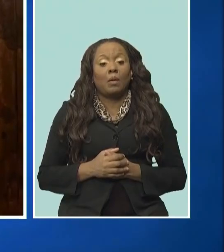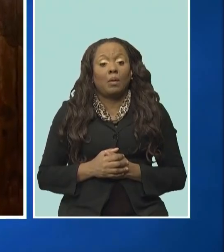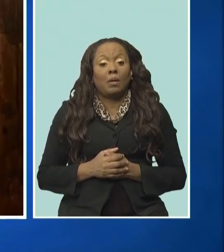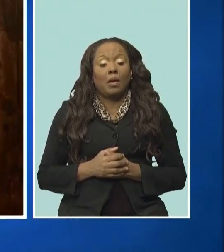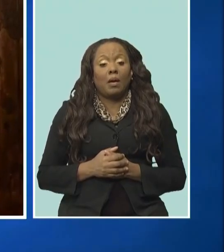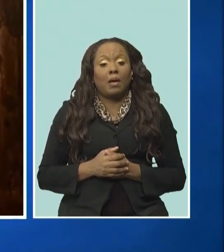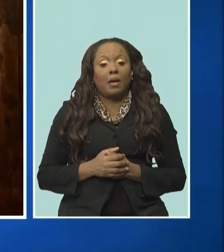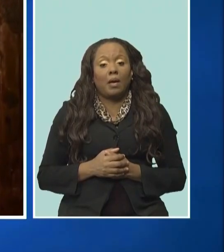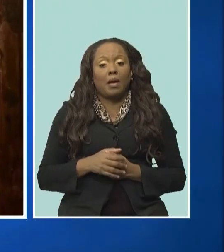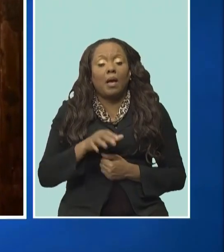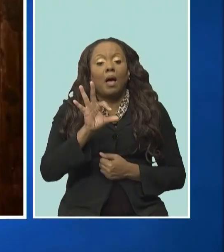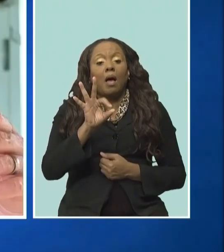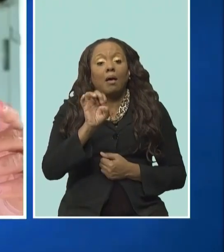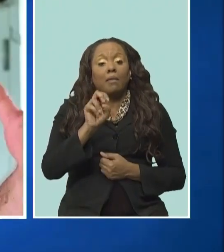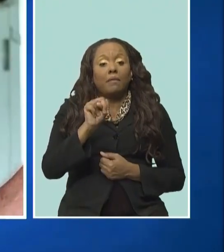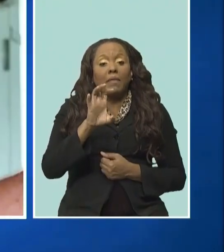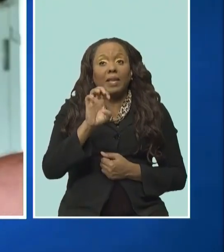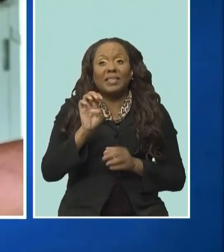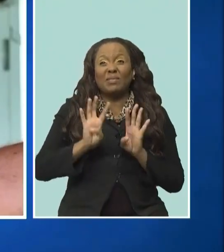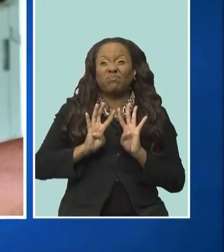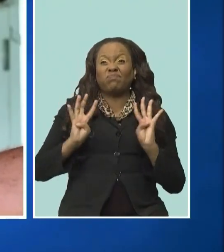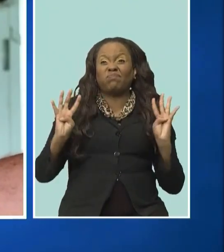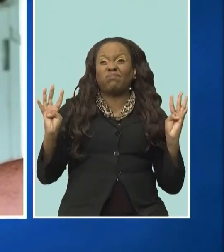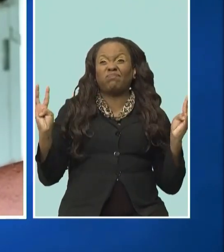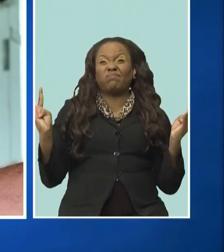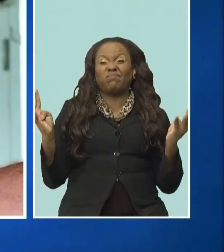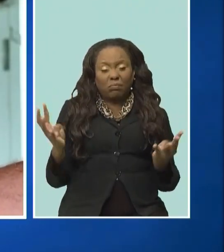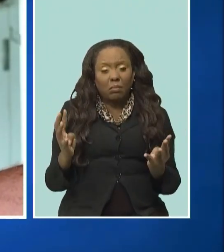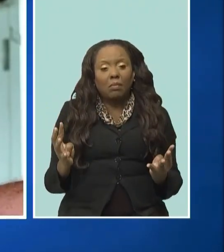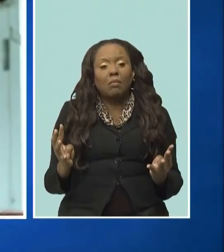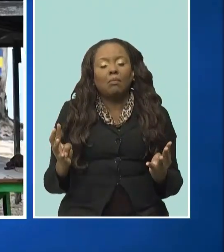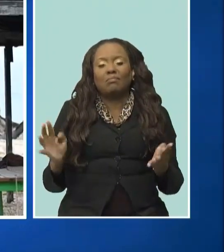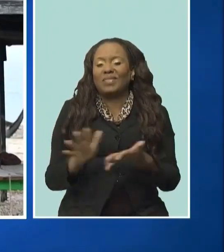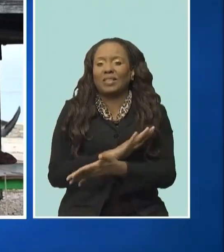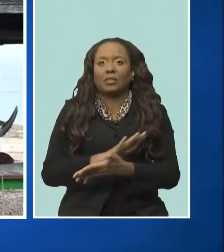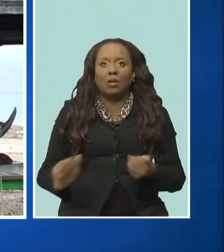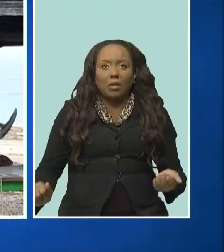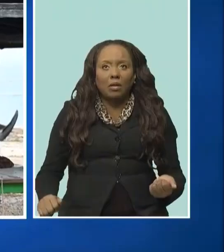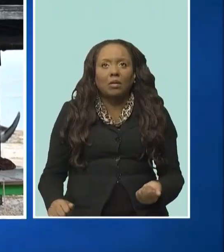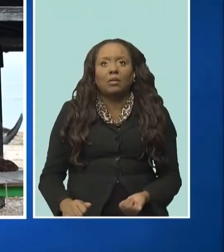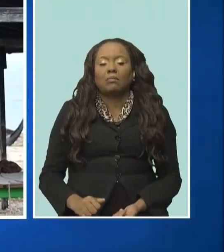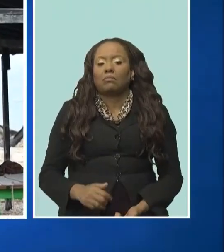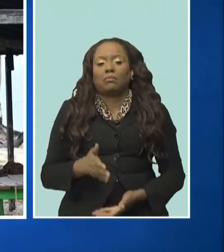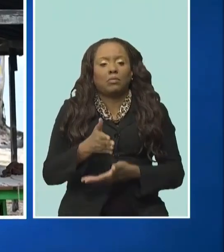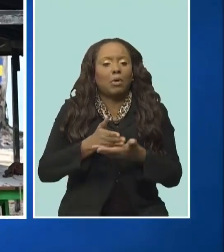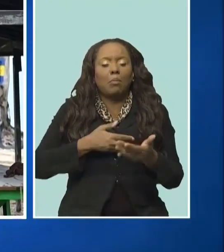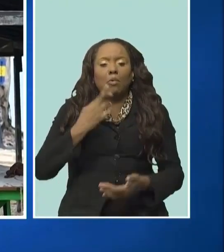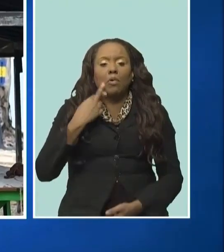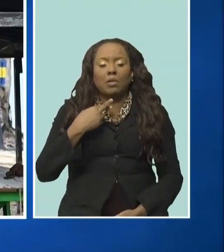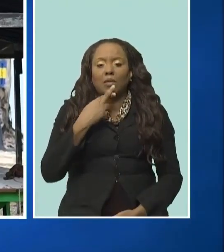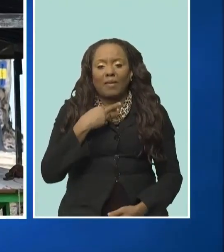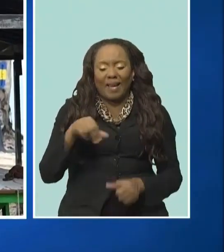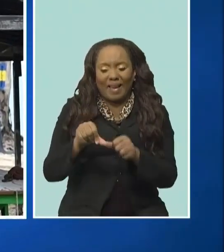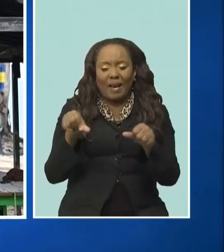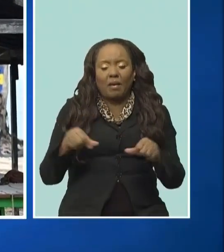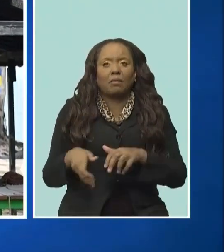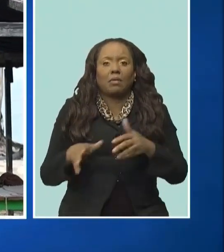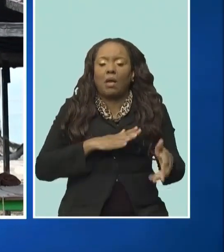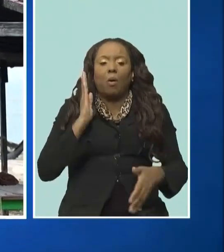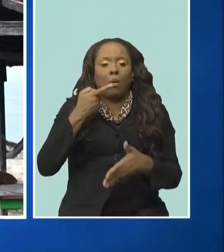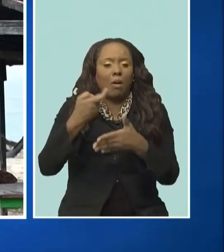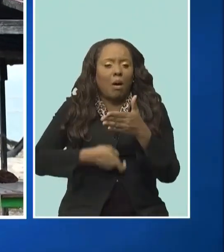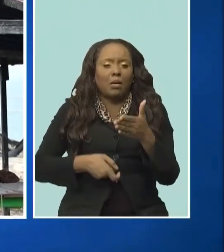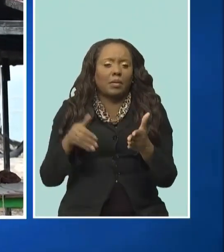was mashed up. Water damage going into the restaurant, into the bar. Mr. Ward says the full repair will cost thousands